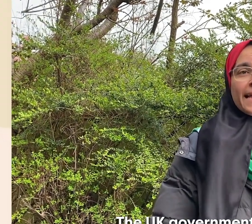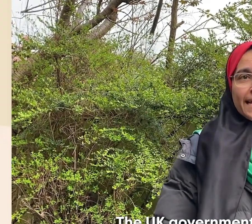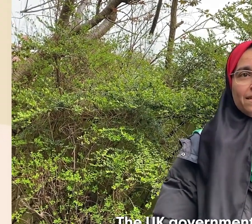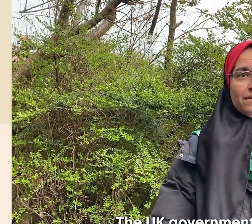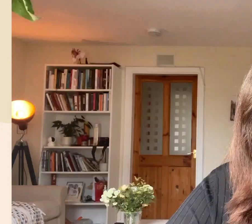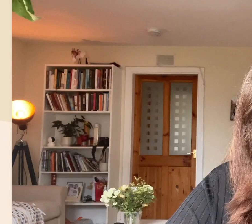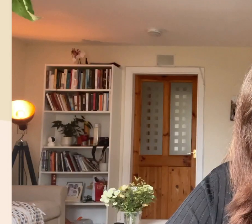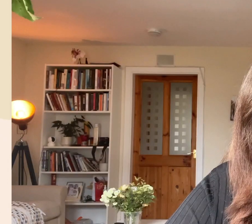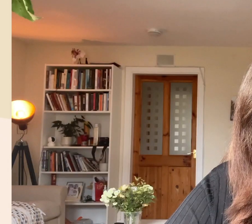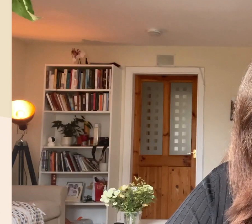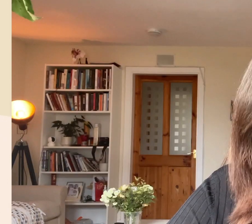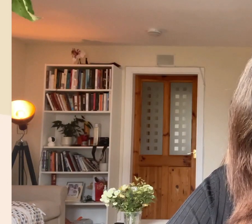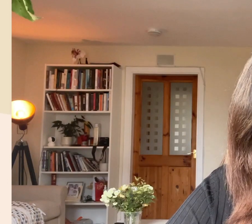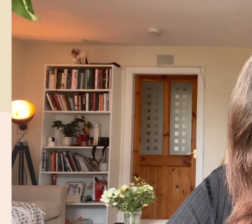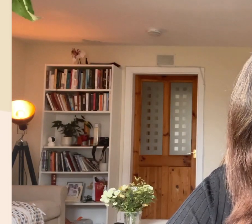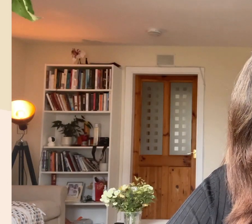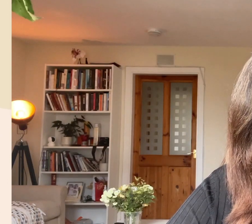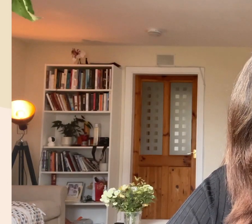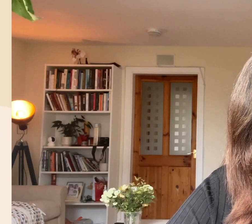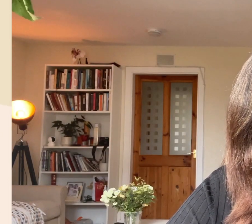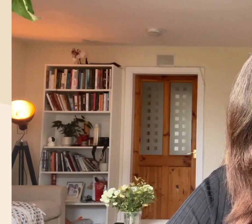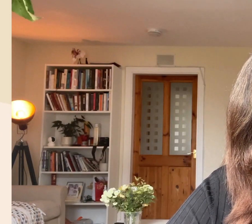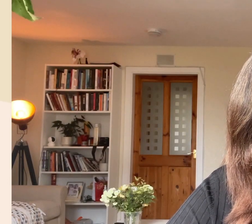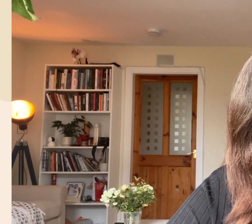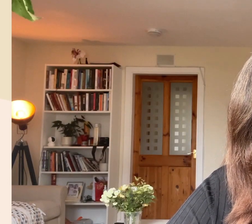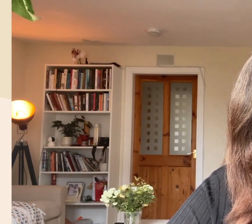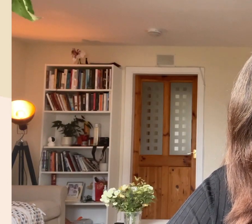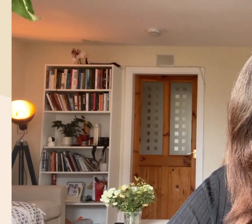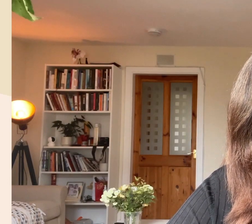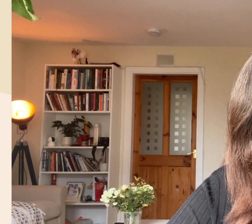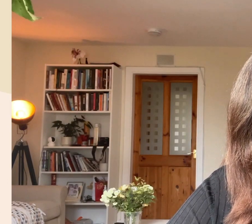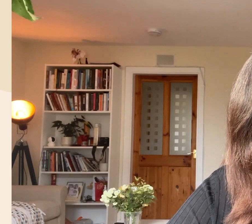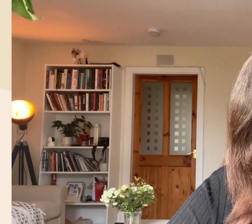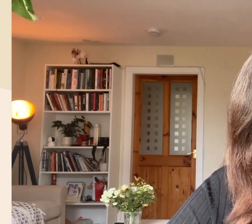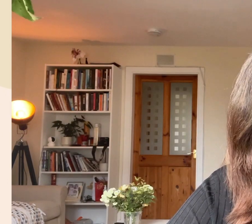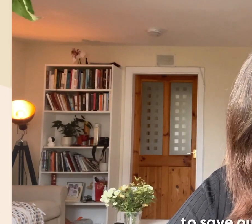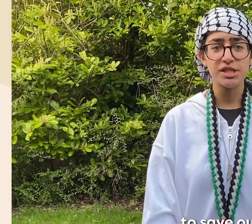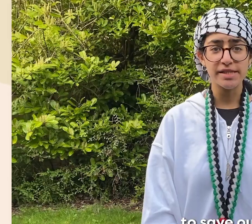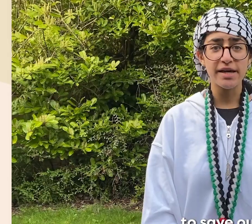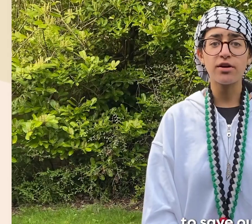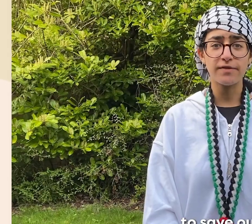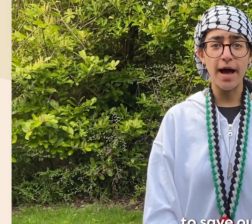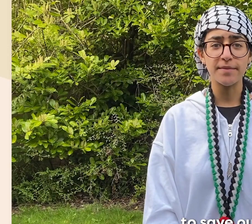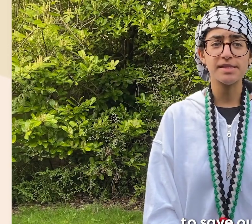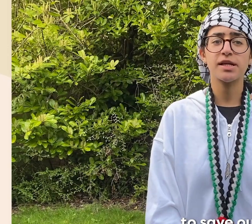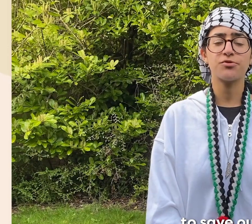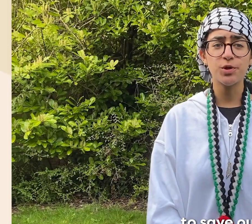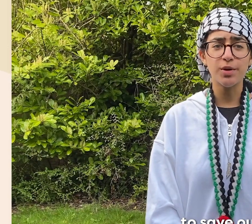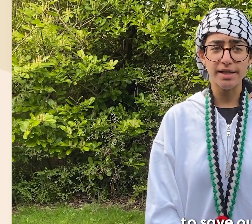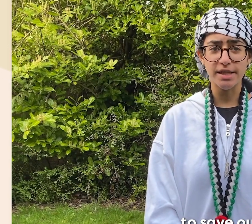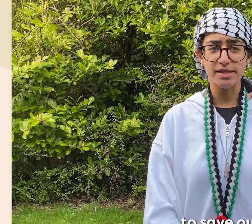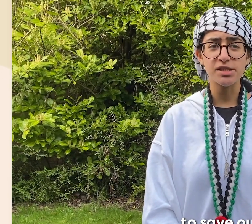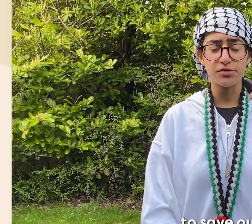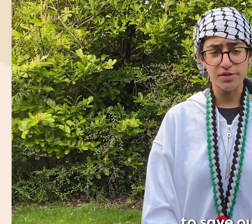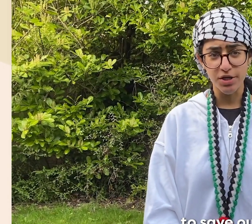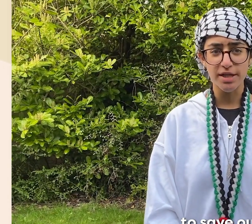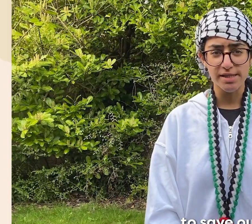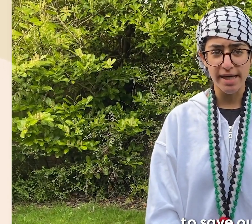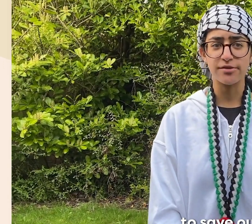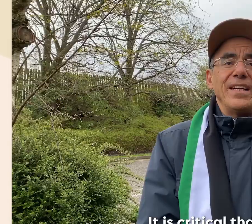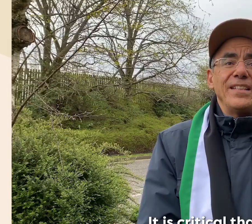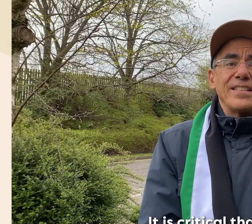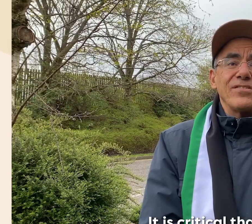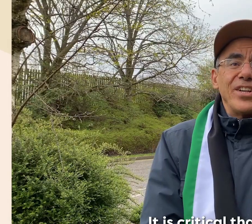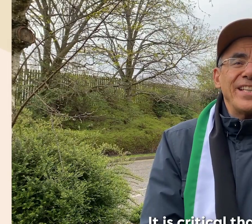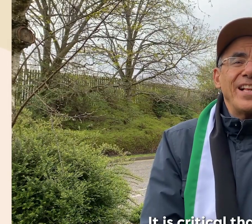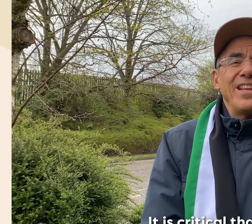happen again. You have the ability and the moral obligation to save our families and reunite us until return is